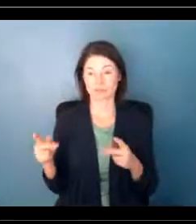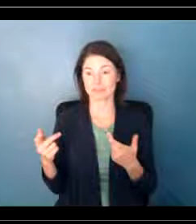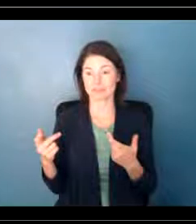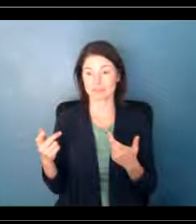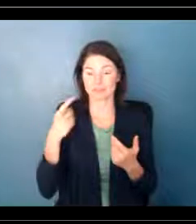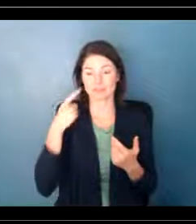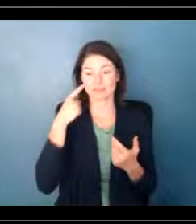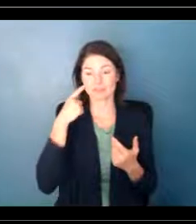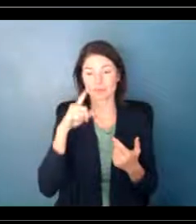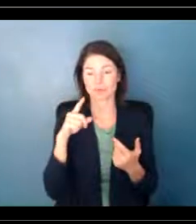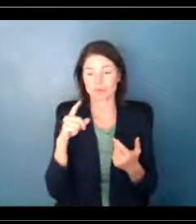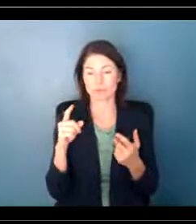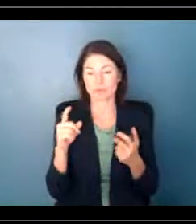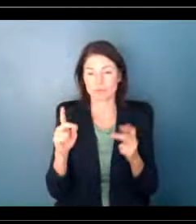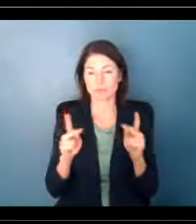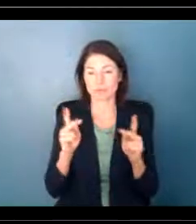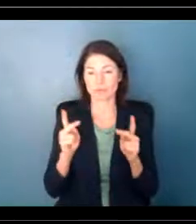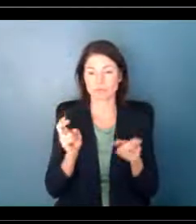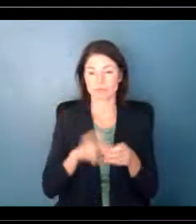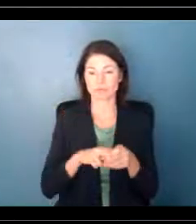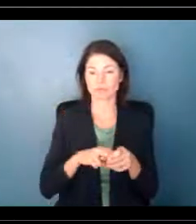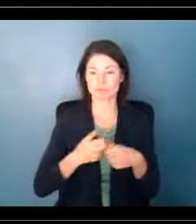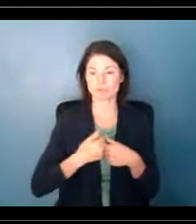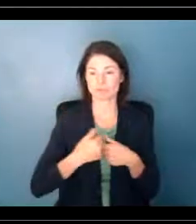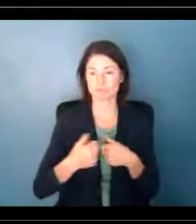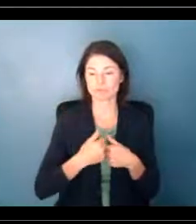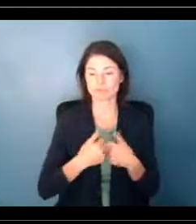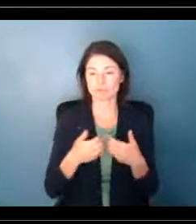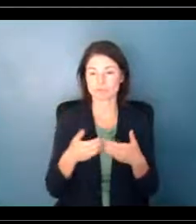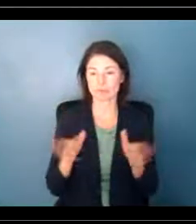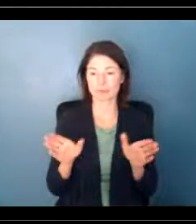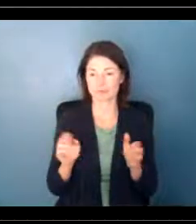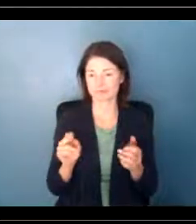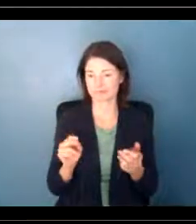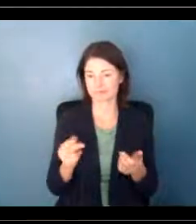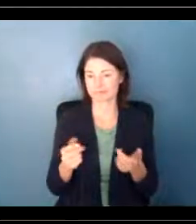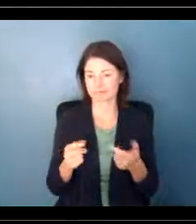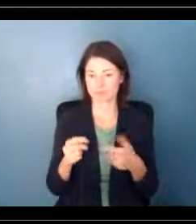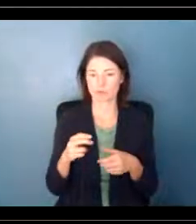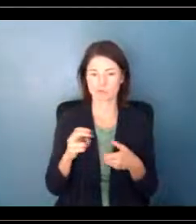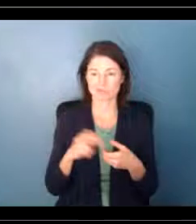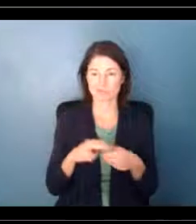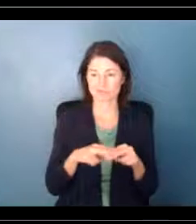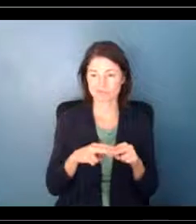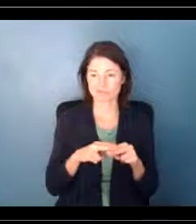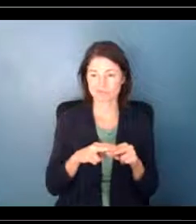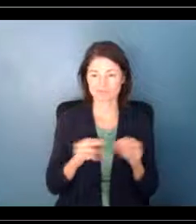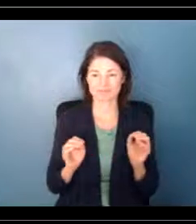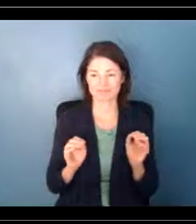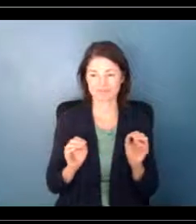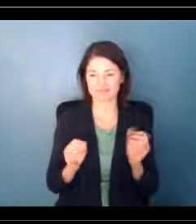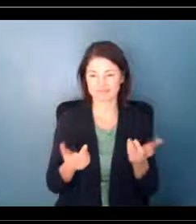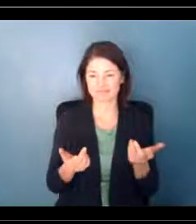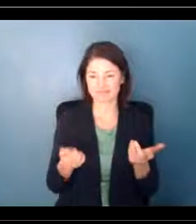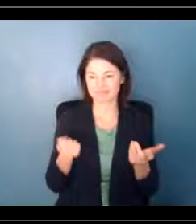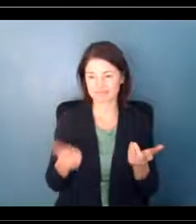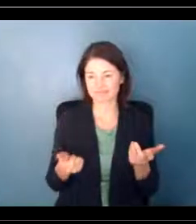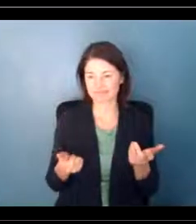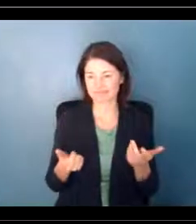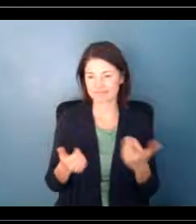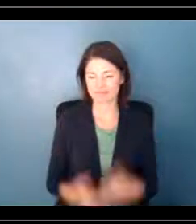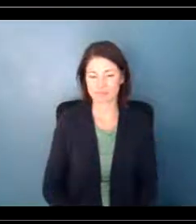for folks to take transit or even take rail. And so we want to make sure,